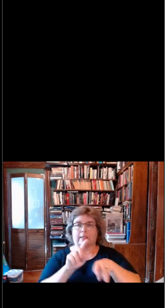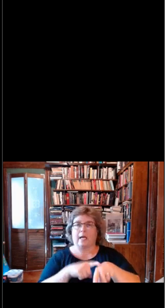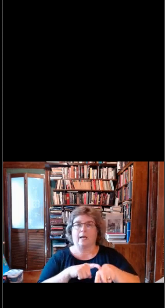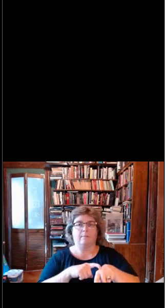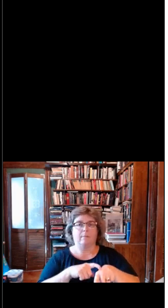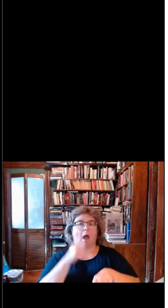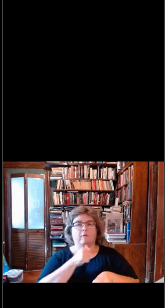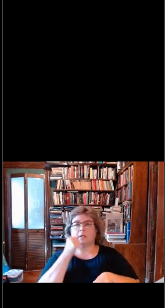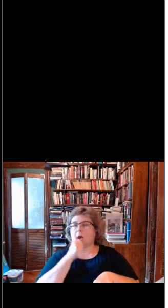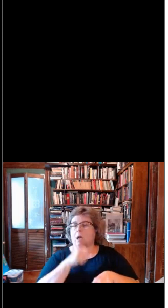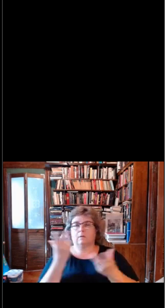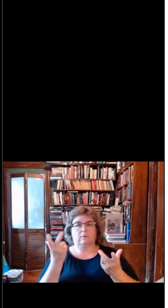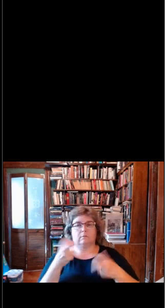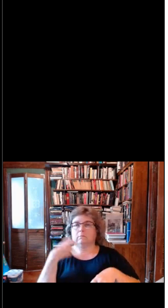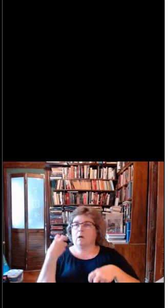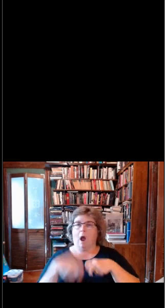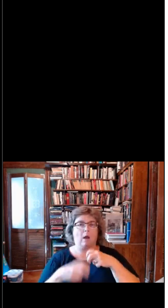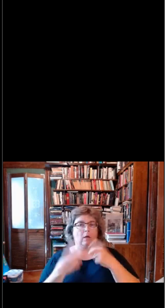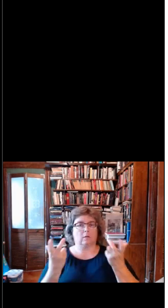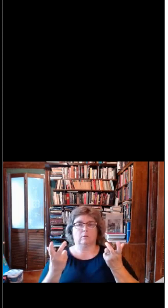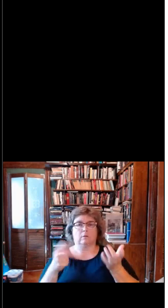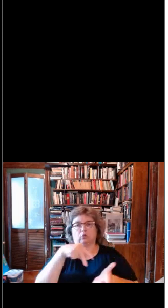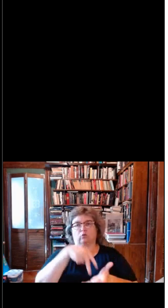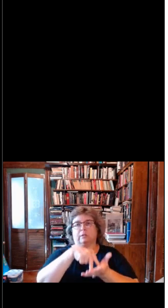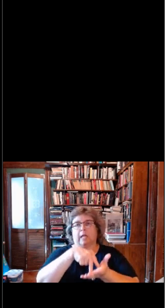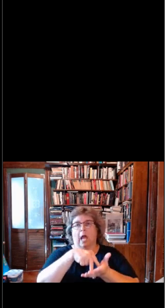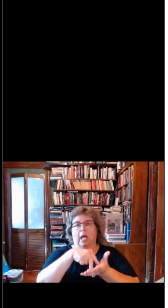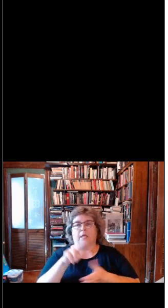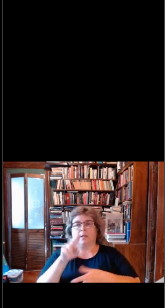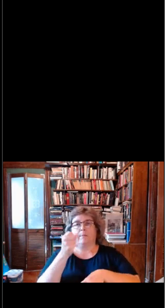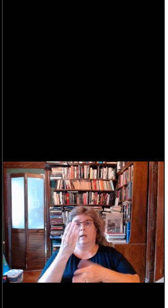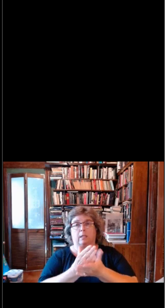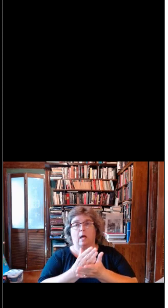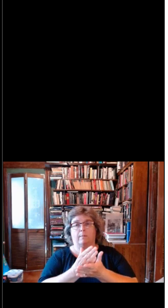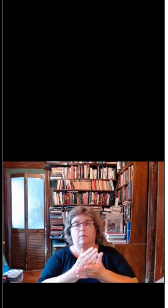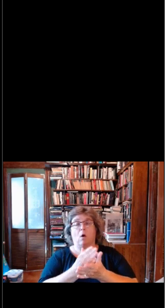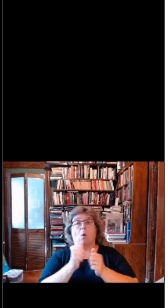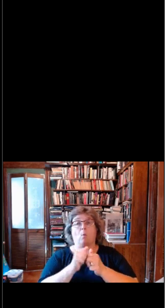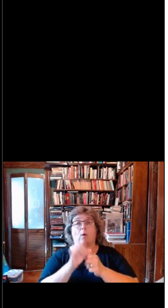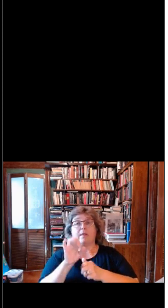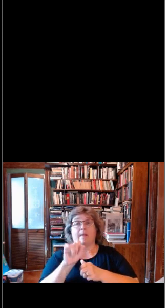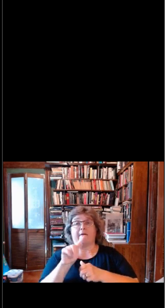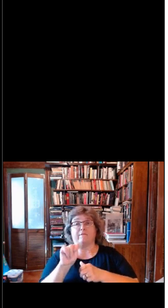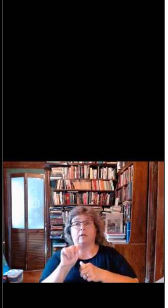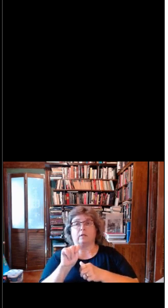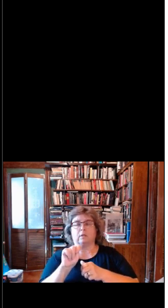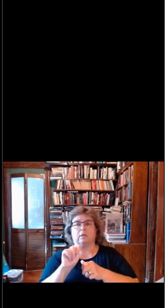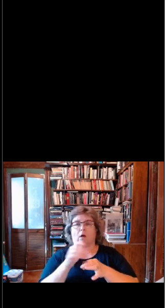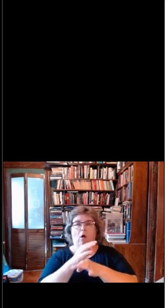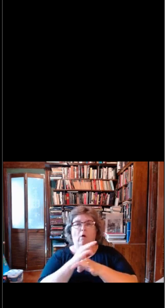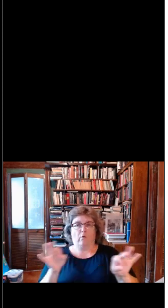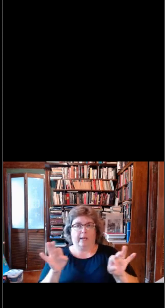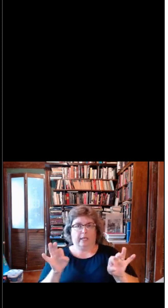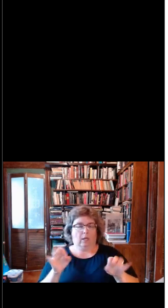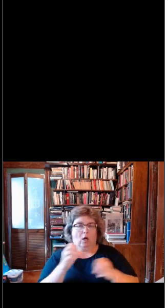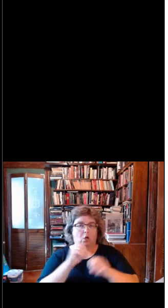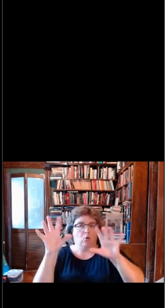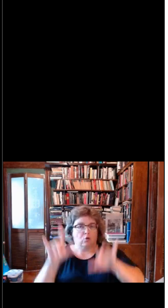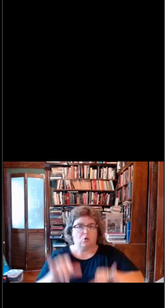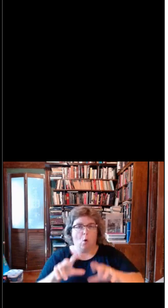day, find it difficult to stand at a bus stop with my footing free of snow and